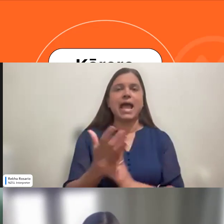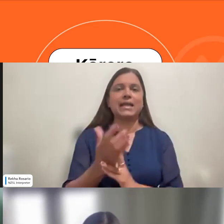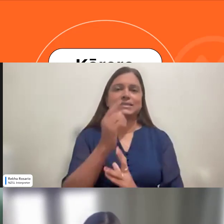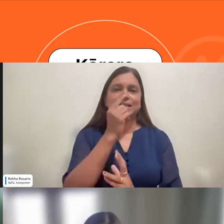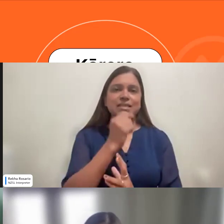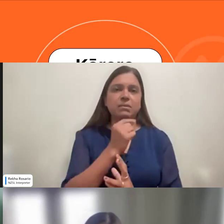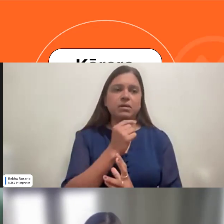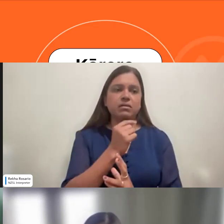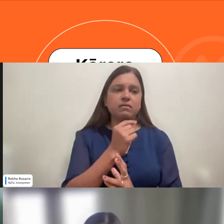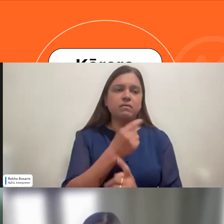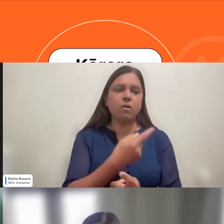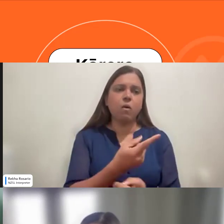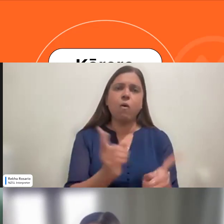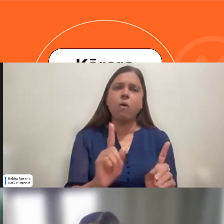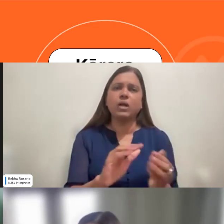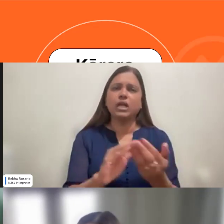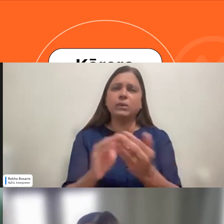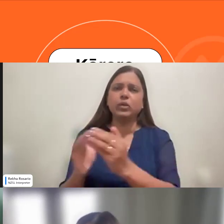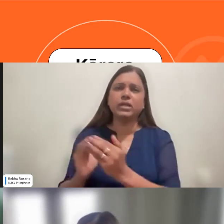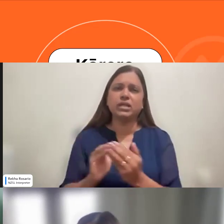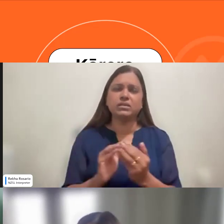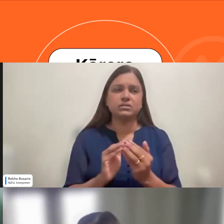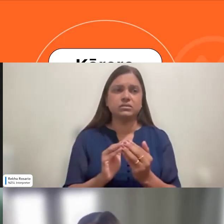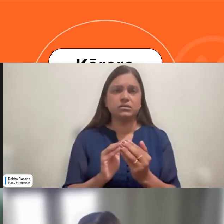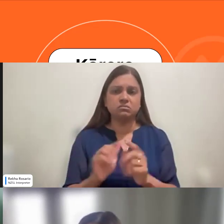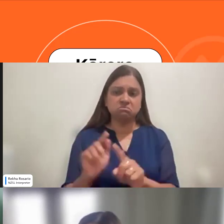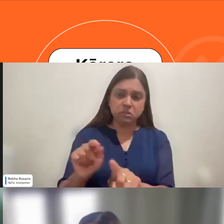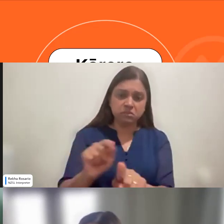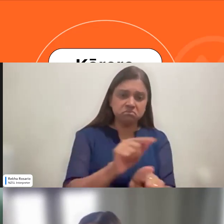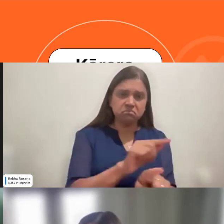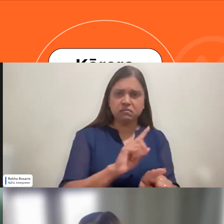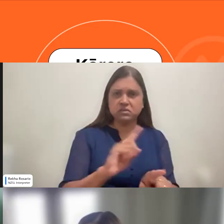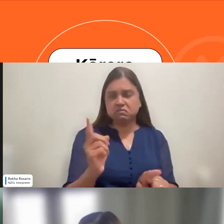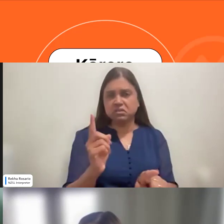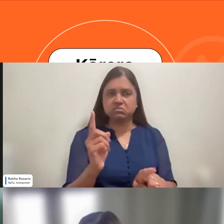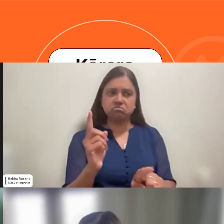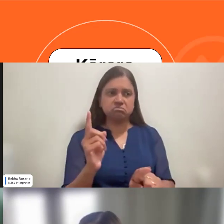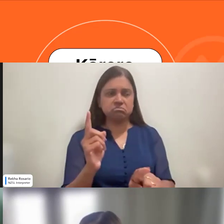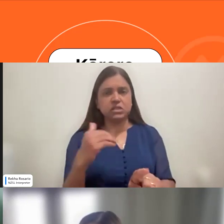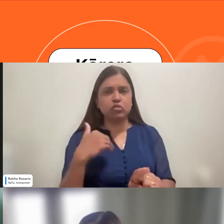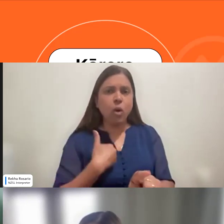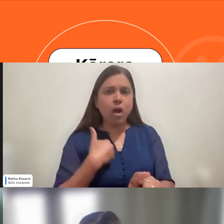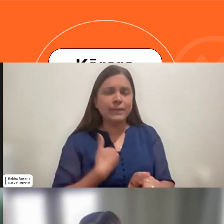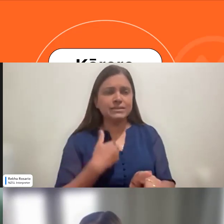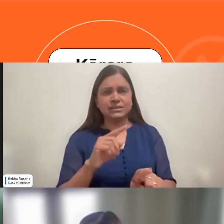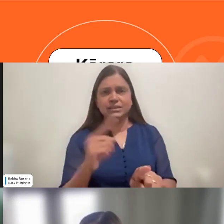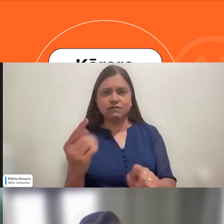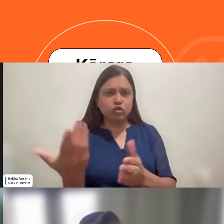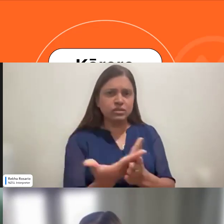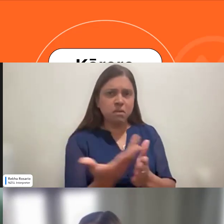all communities with different sorts of requirements and demands. With regards